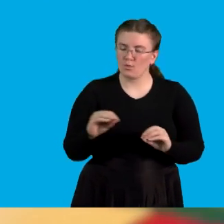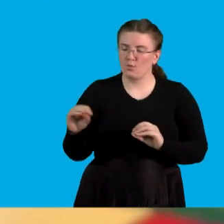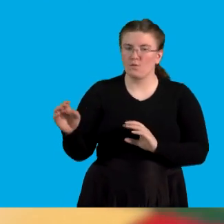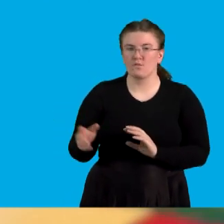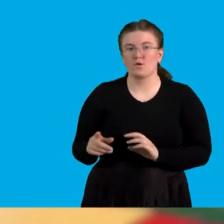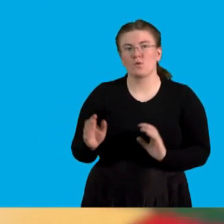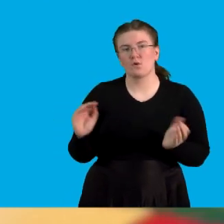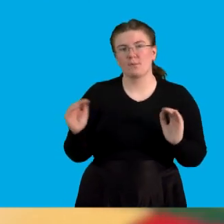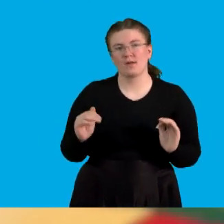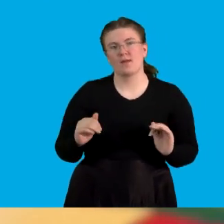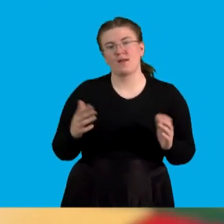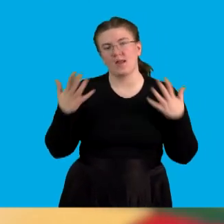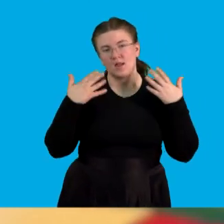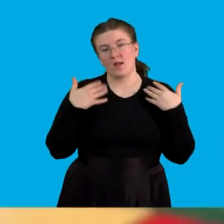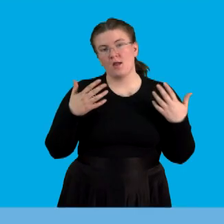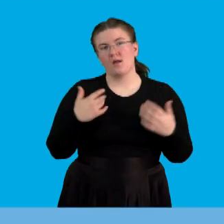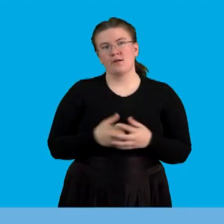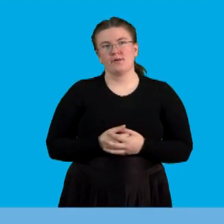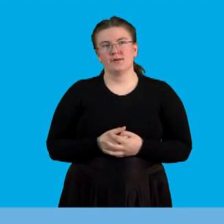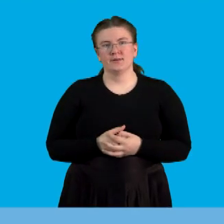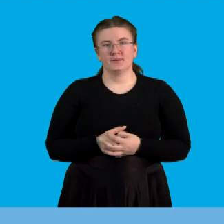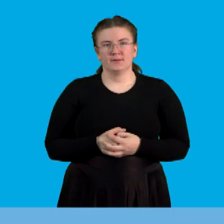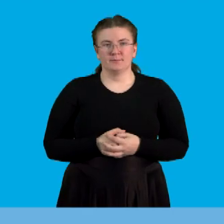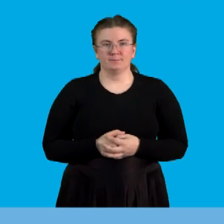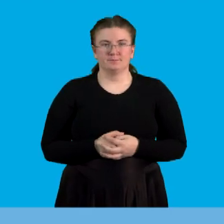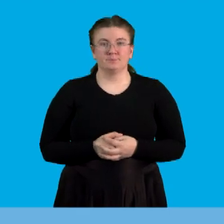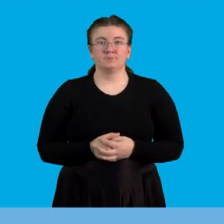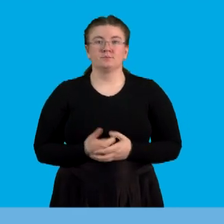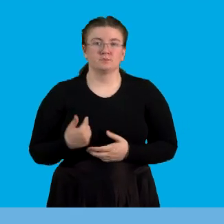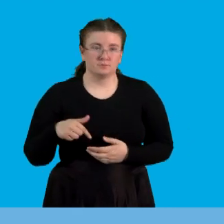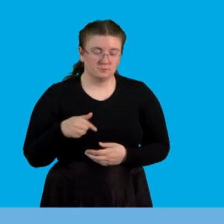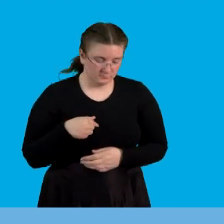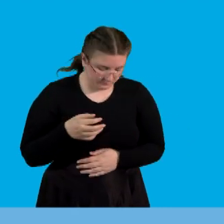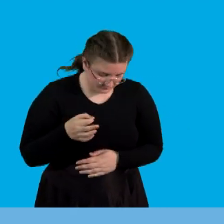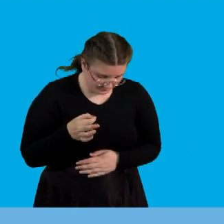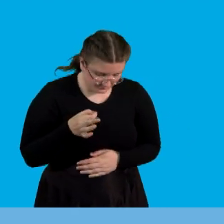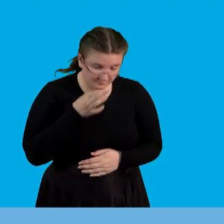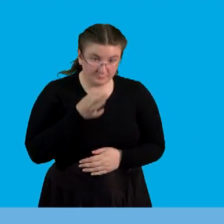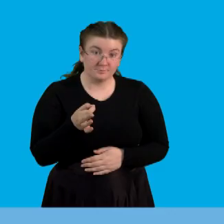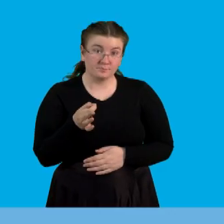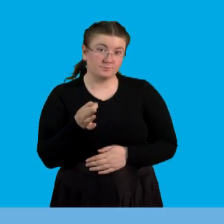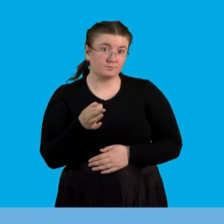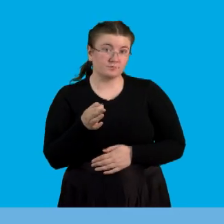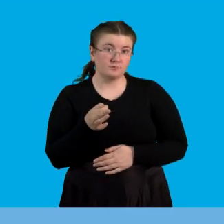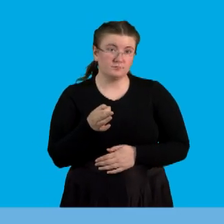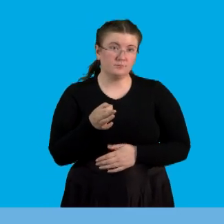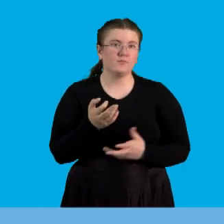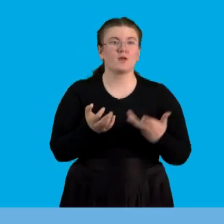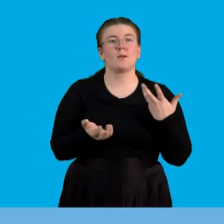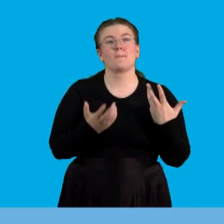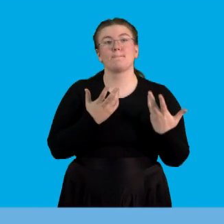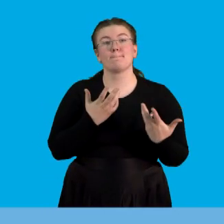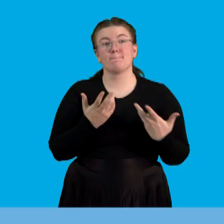air because the water is more dense. What we are saying is, if light moves from a less